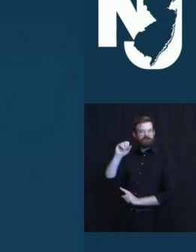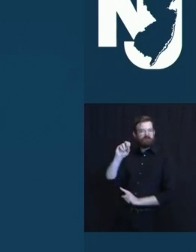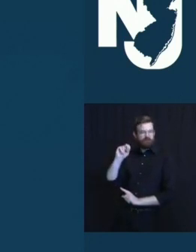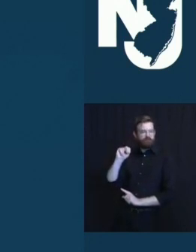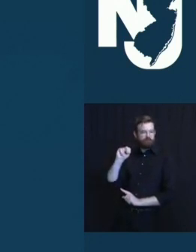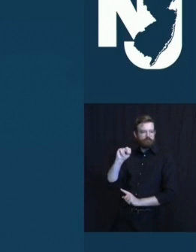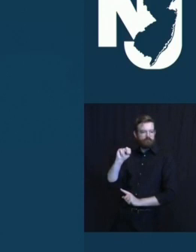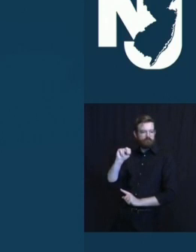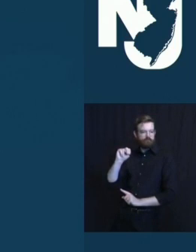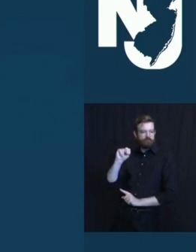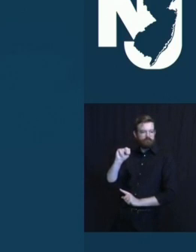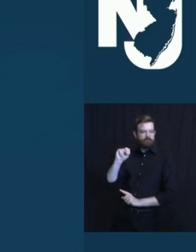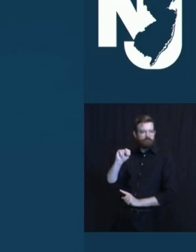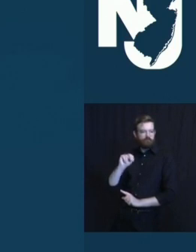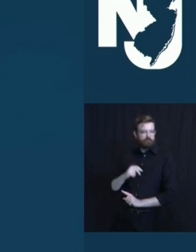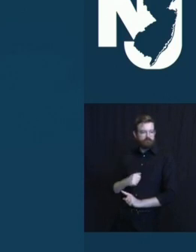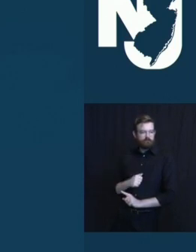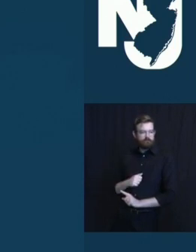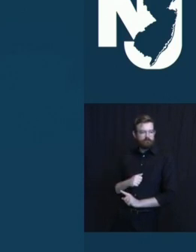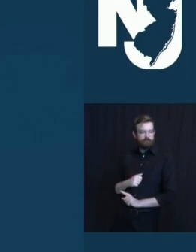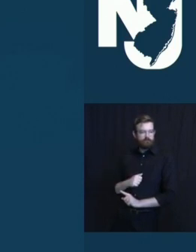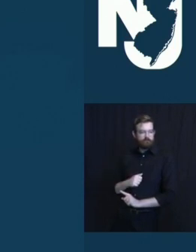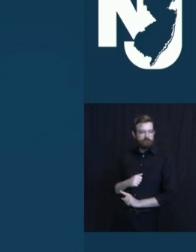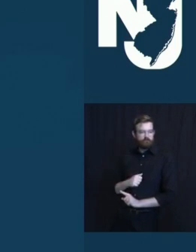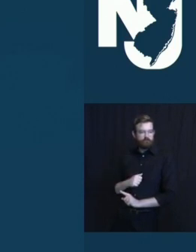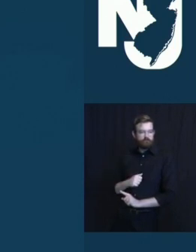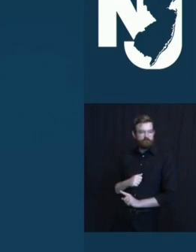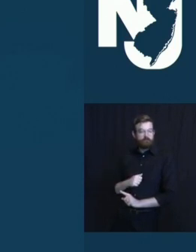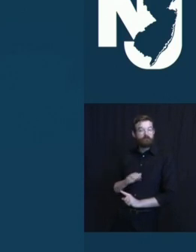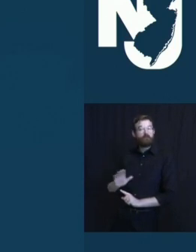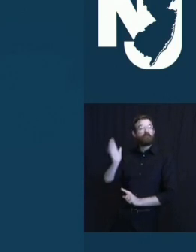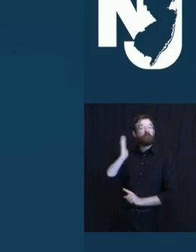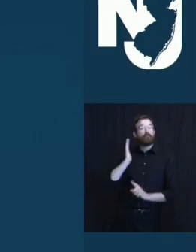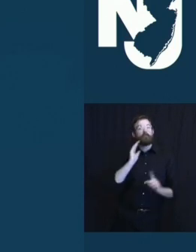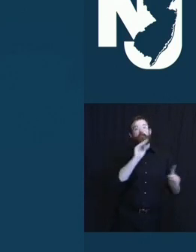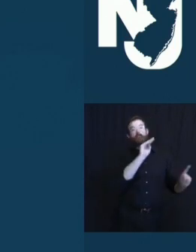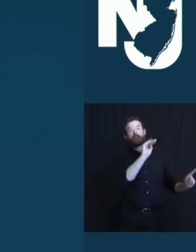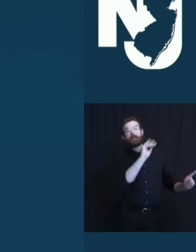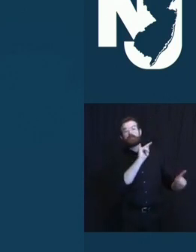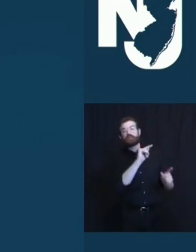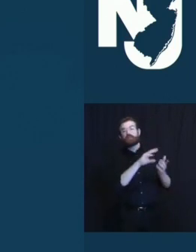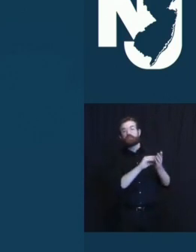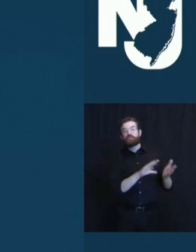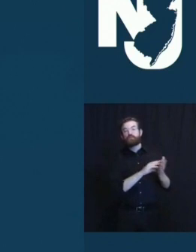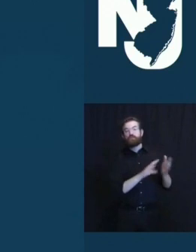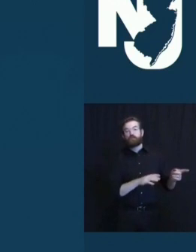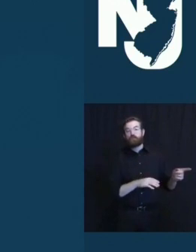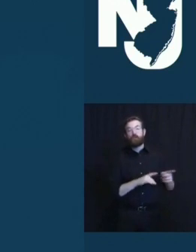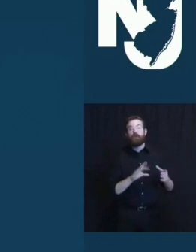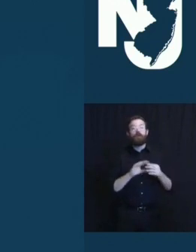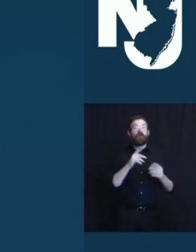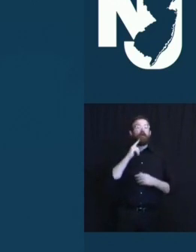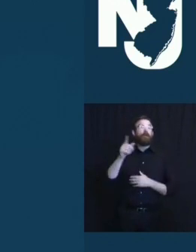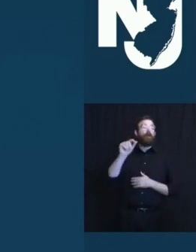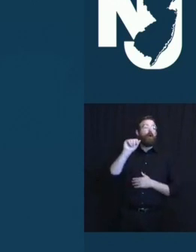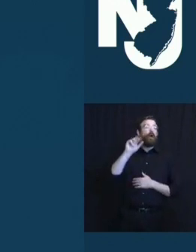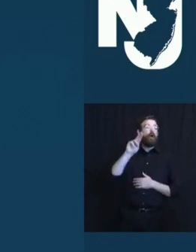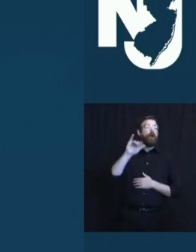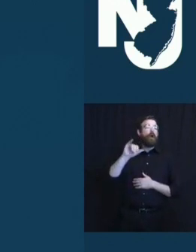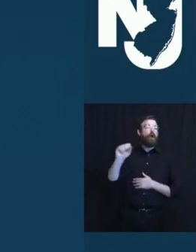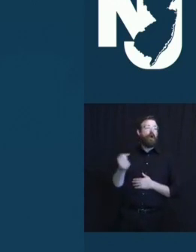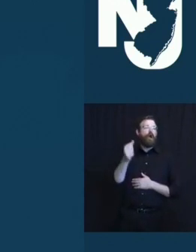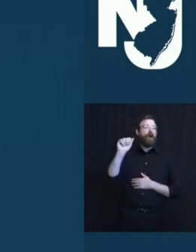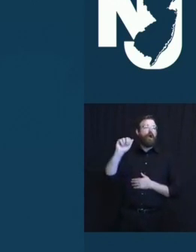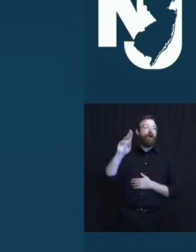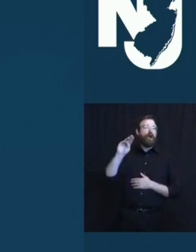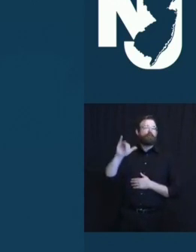Symposia in his honor. Arnie became a member of Drew University's RISE Institute, a place for retired scientists to continue